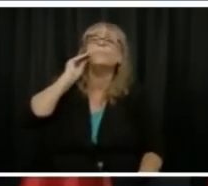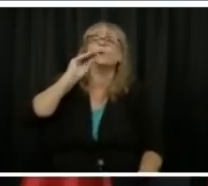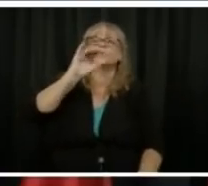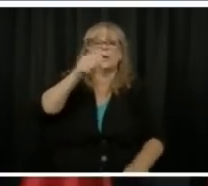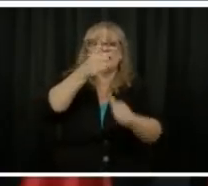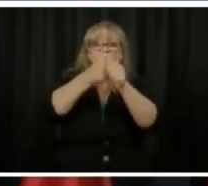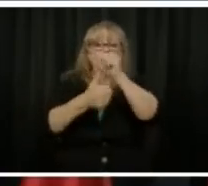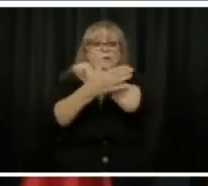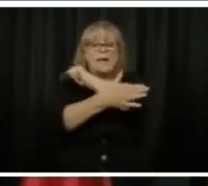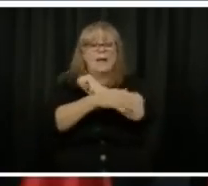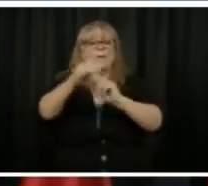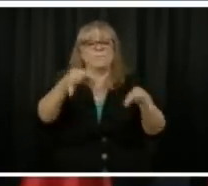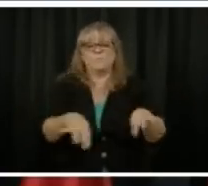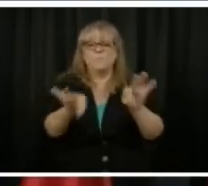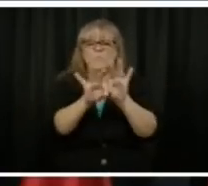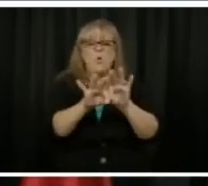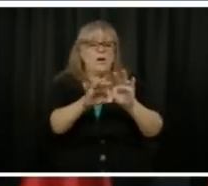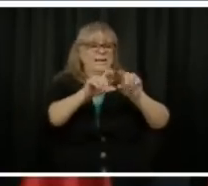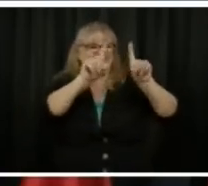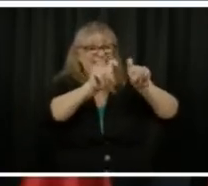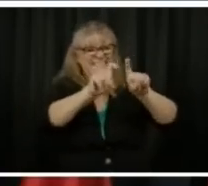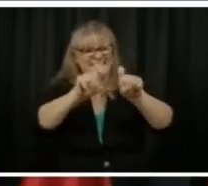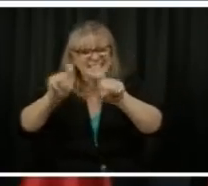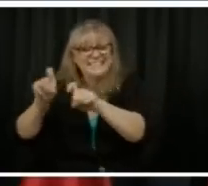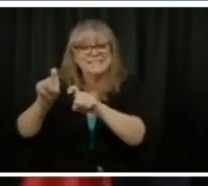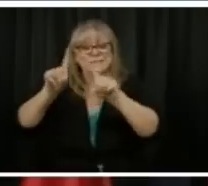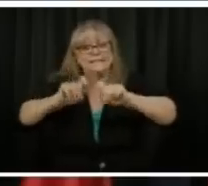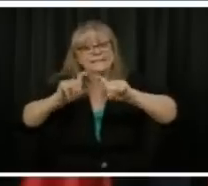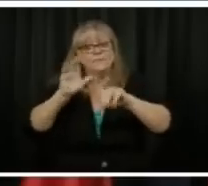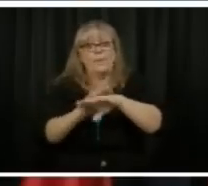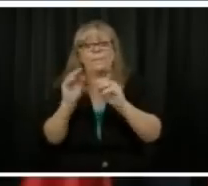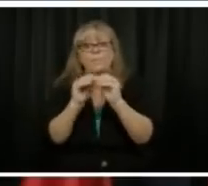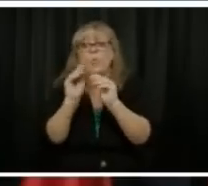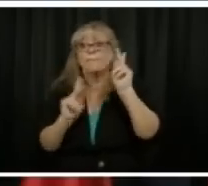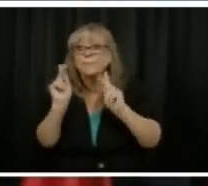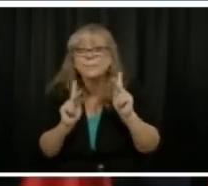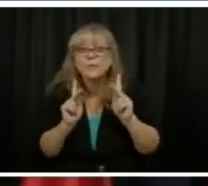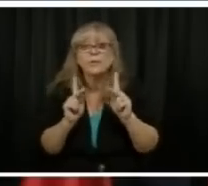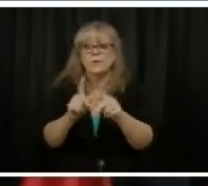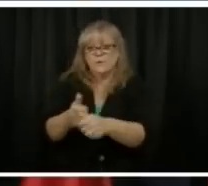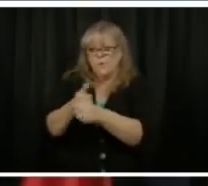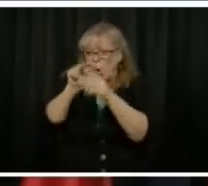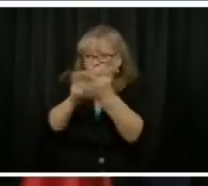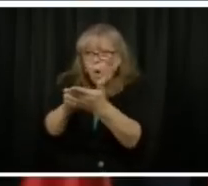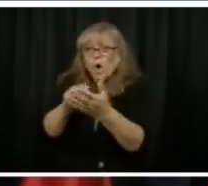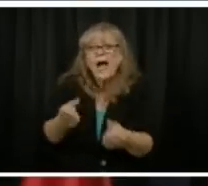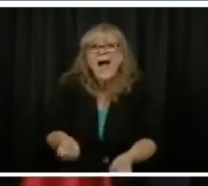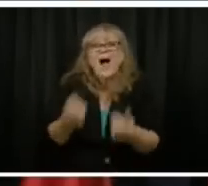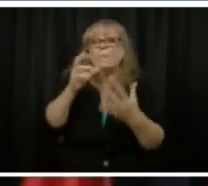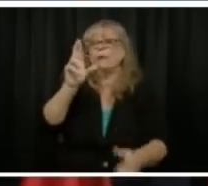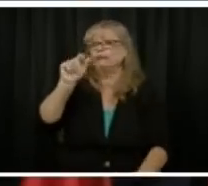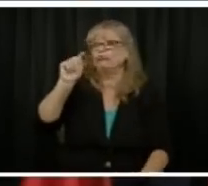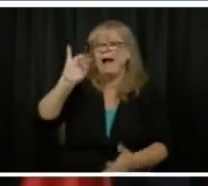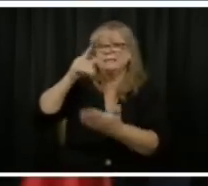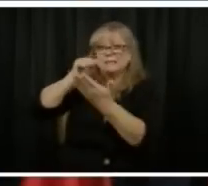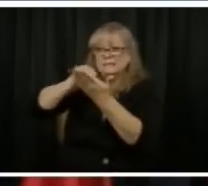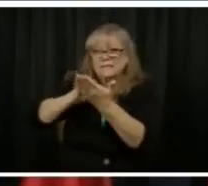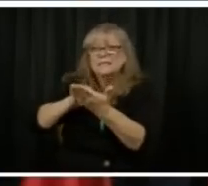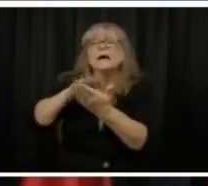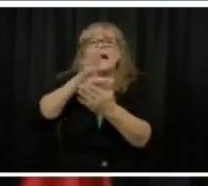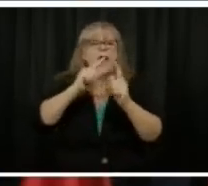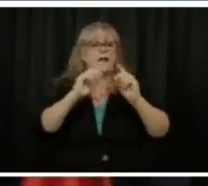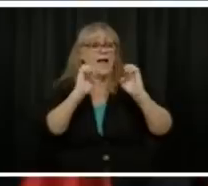social distancing and mask wearing, and increased education. Counties also have the option to just